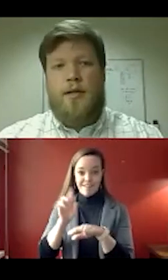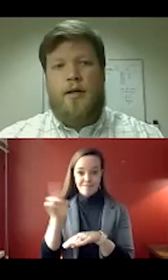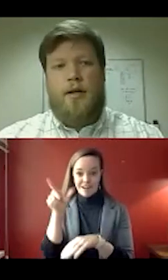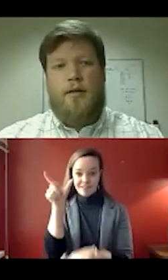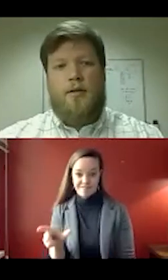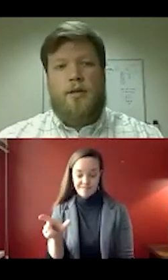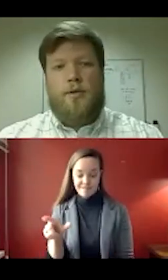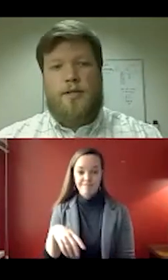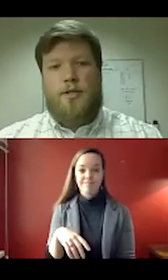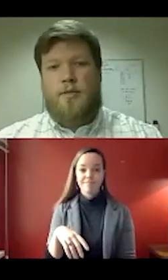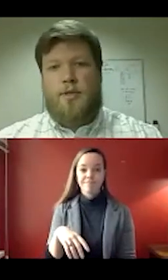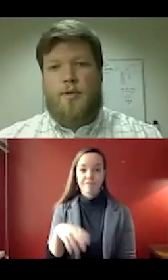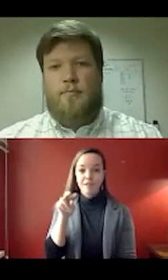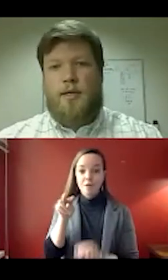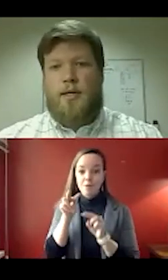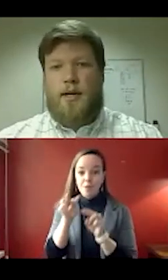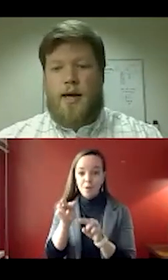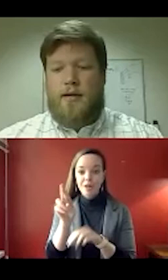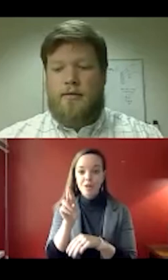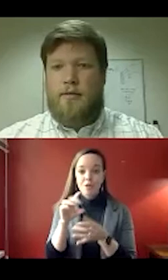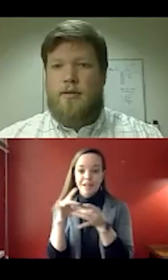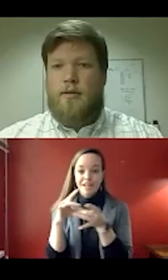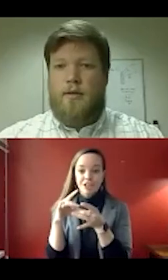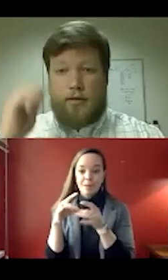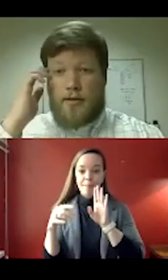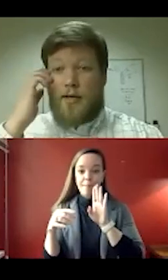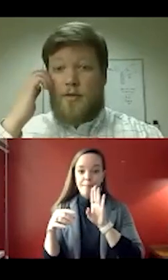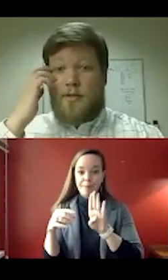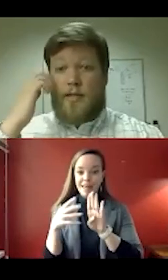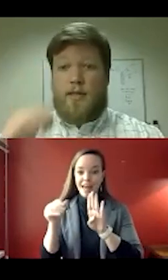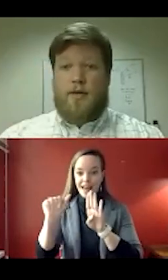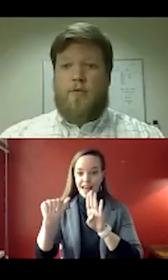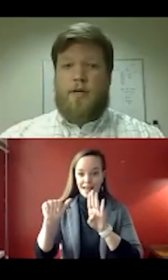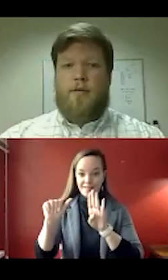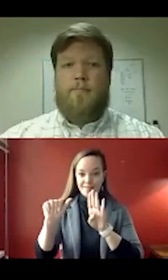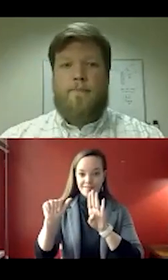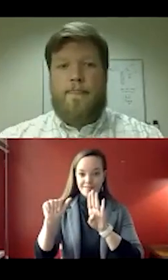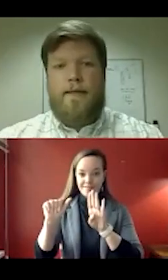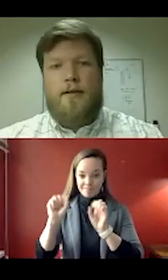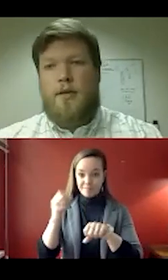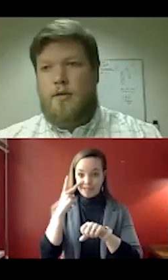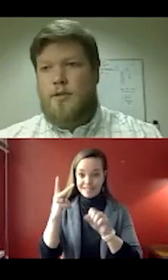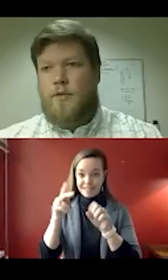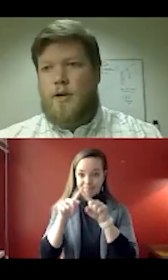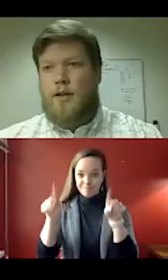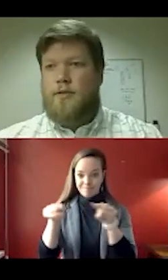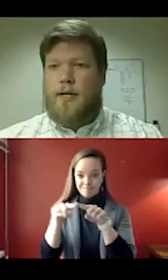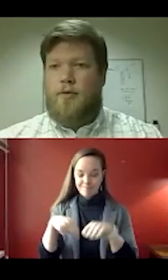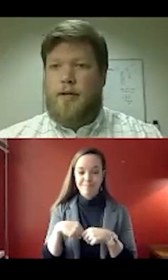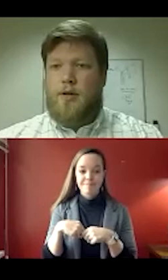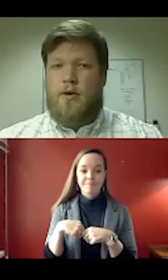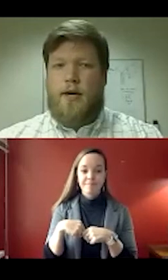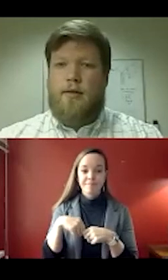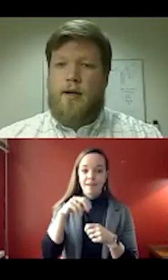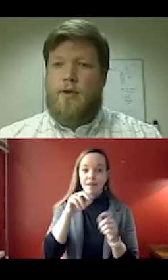works, look at the relationship between B and A, and you can see that they're over here. Now the nodes are different colors, light